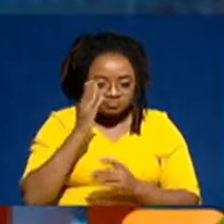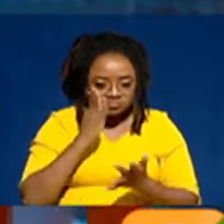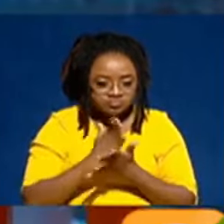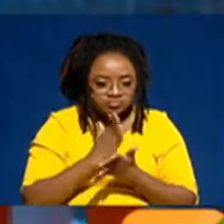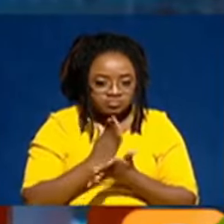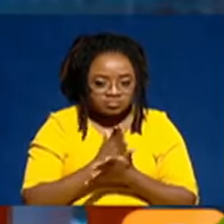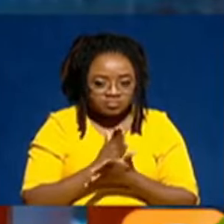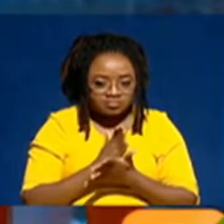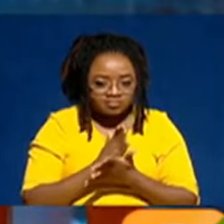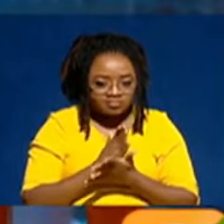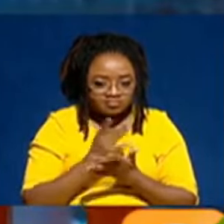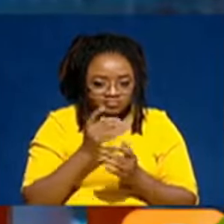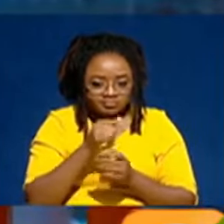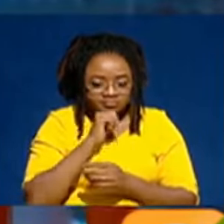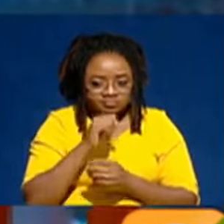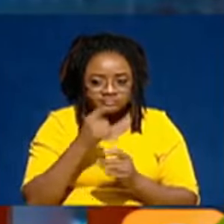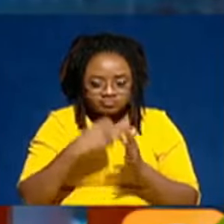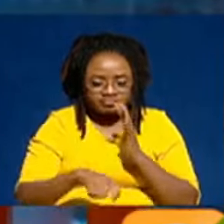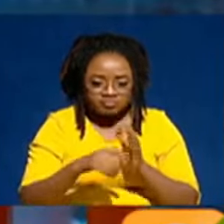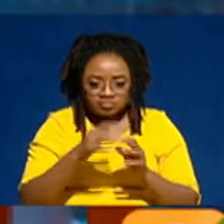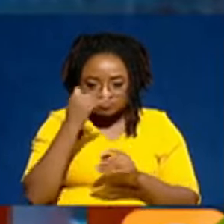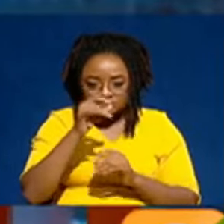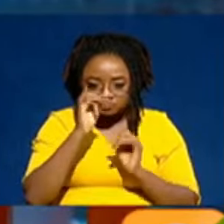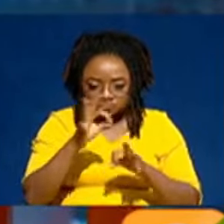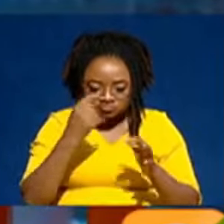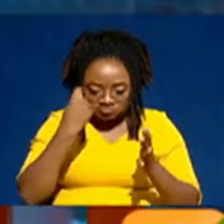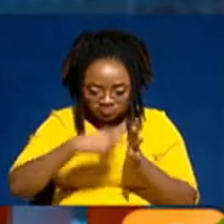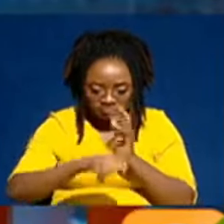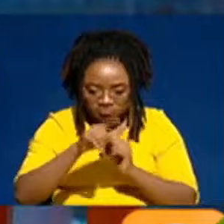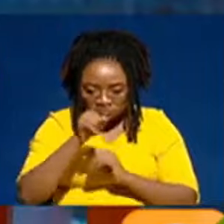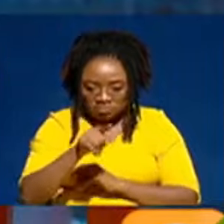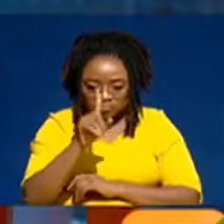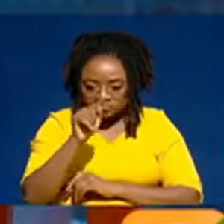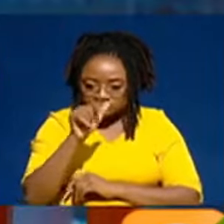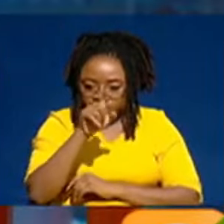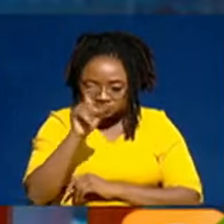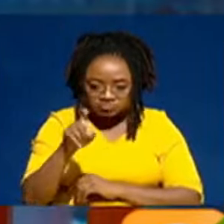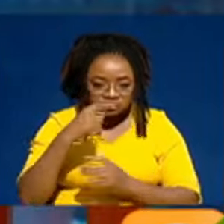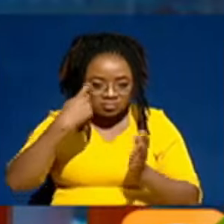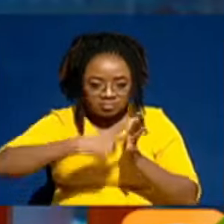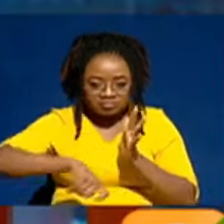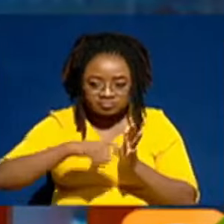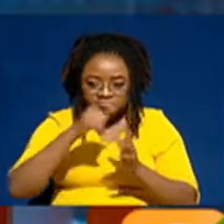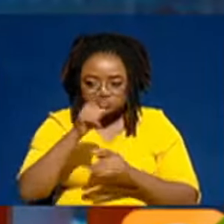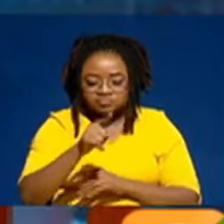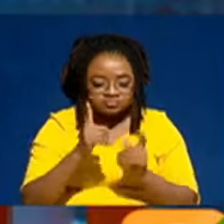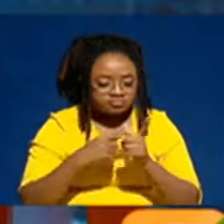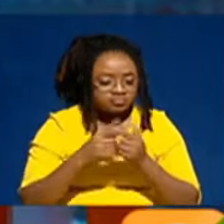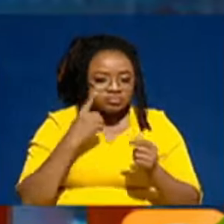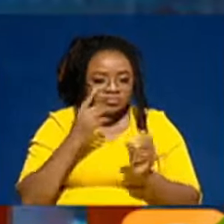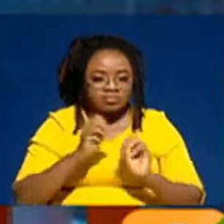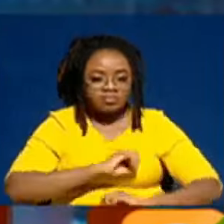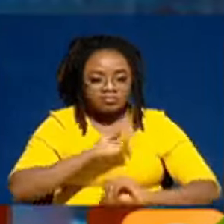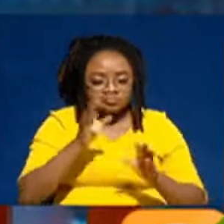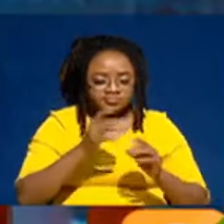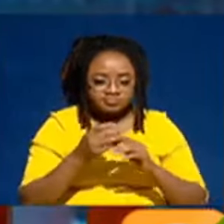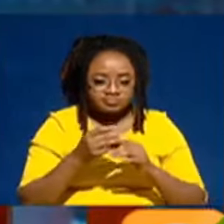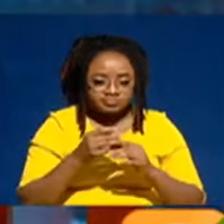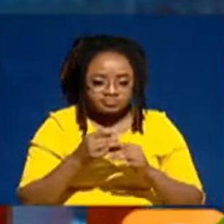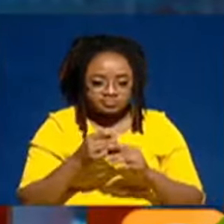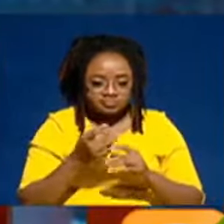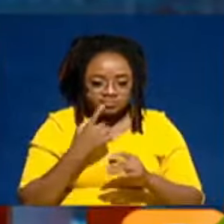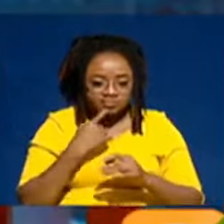getting? Because when you are taxed, and if you look at the Taxation Act, it is very clear that the